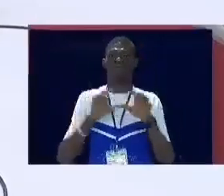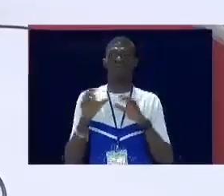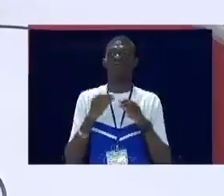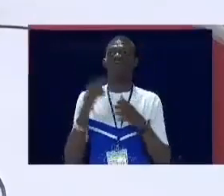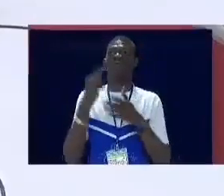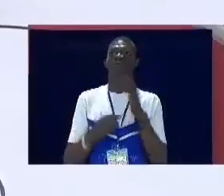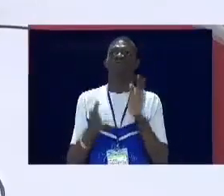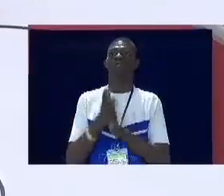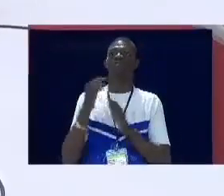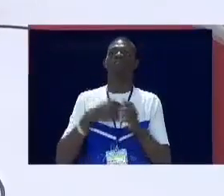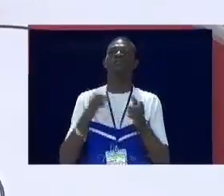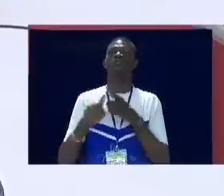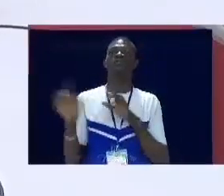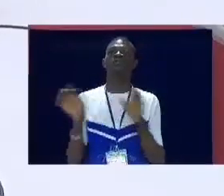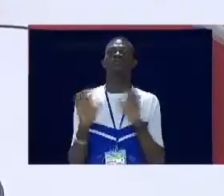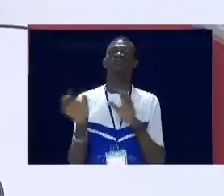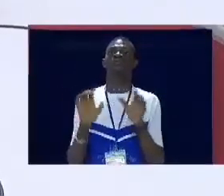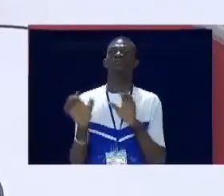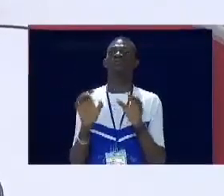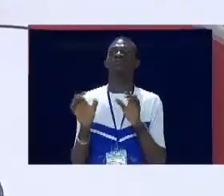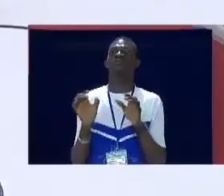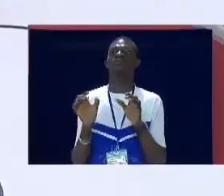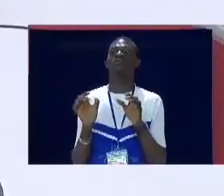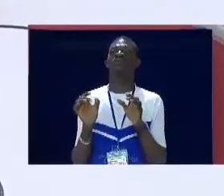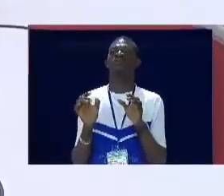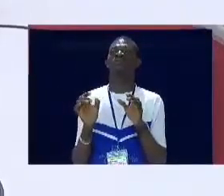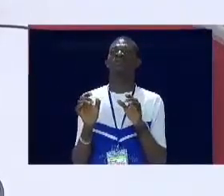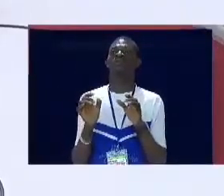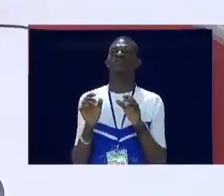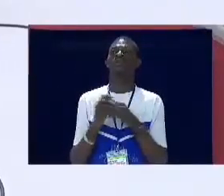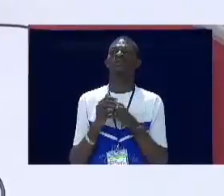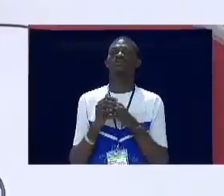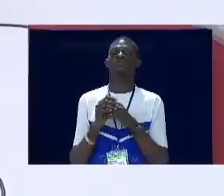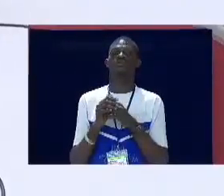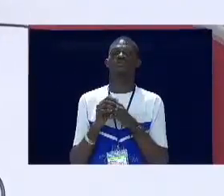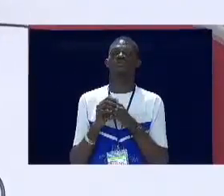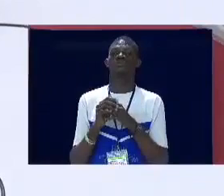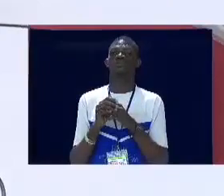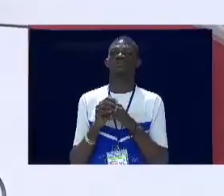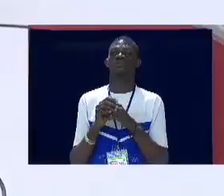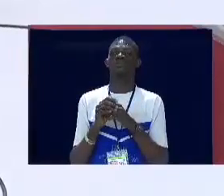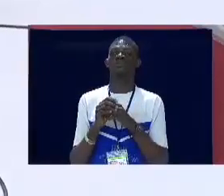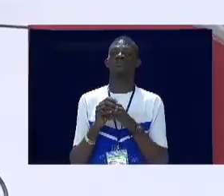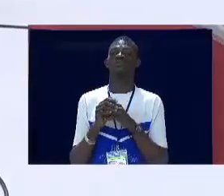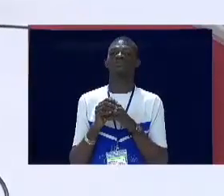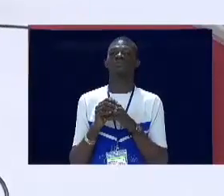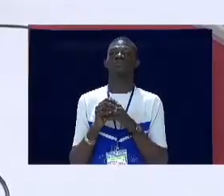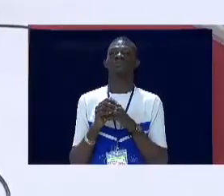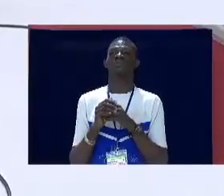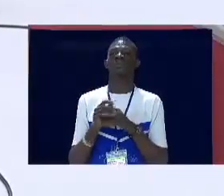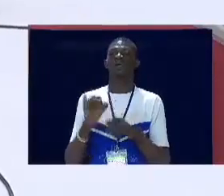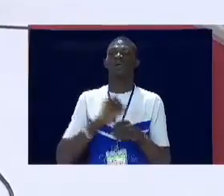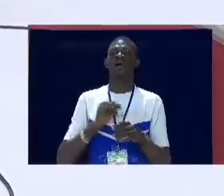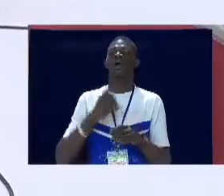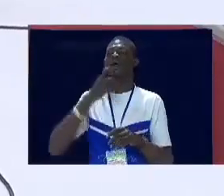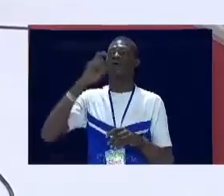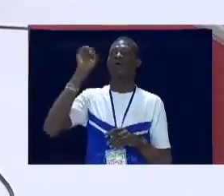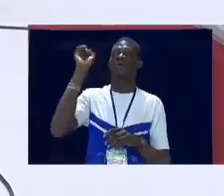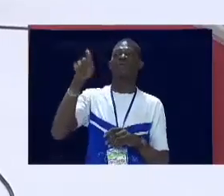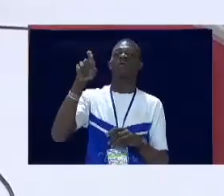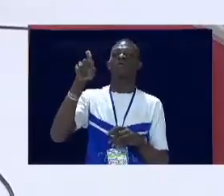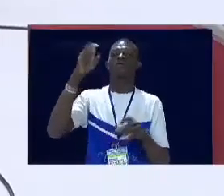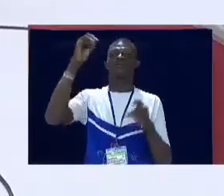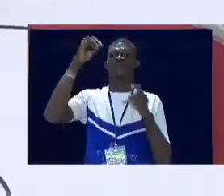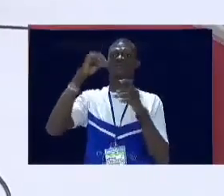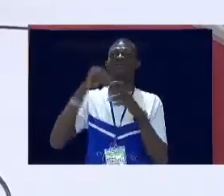what you asked me to do. Baba, mo ti ṣe ohun ti o ni ki n ṣe. I hereby decree, mo wa